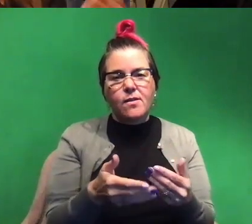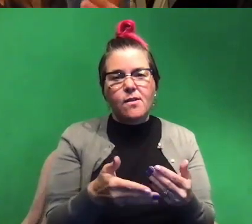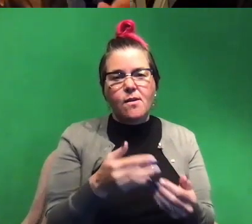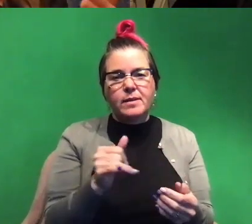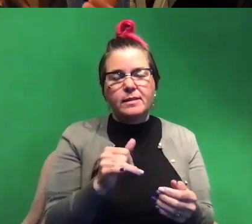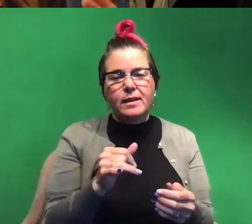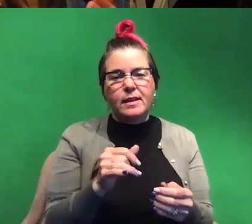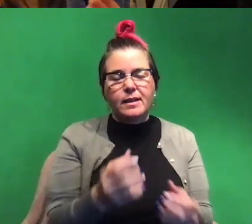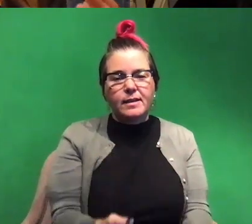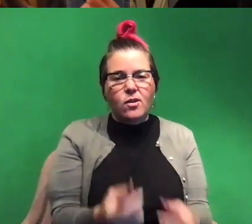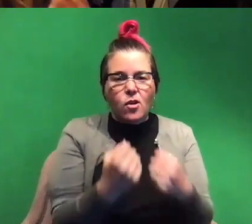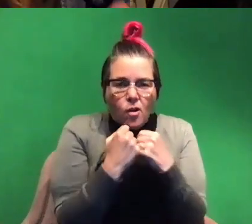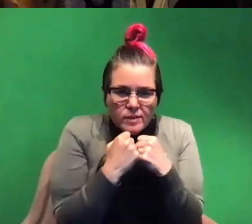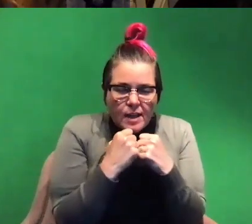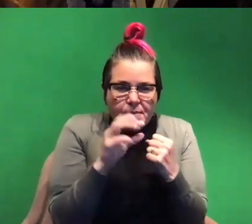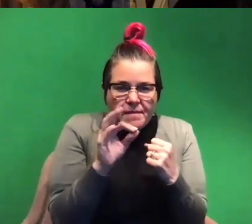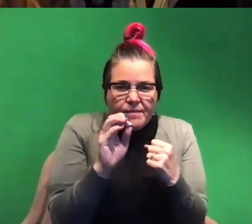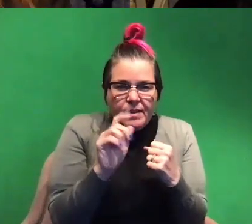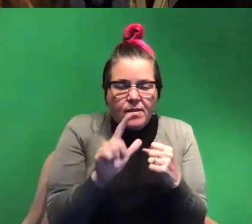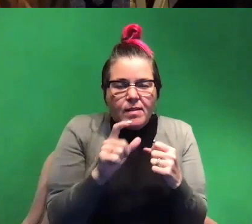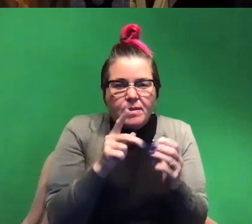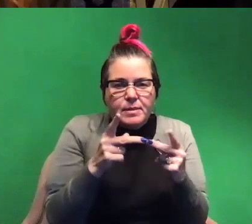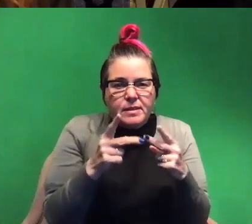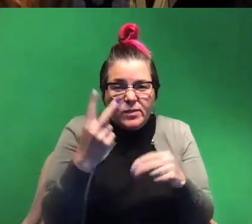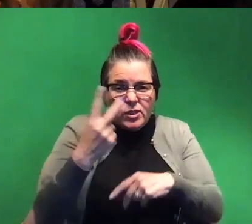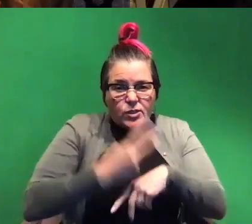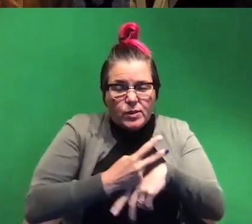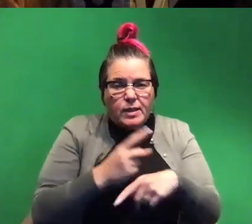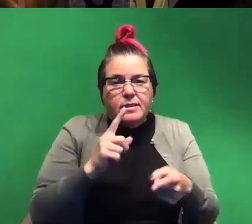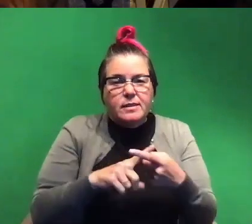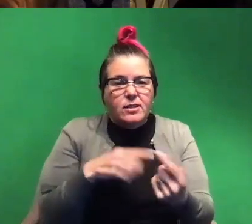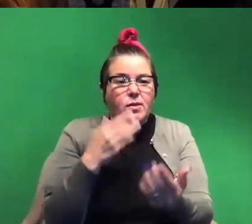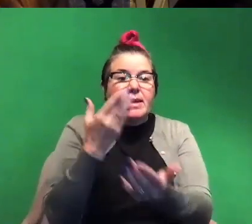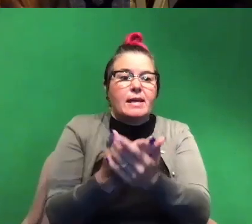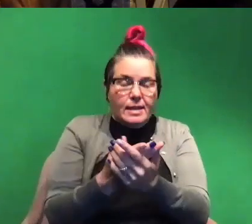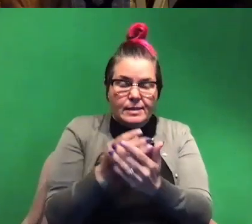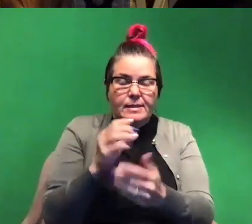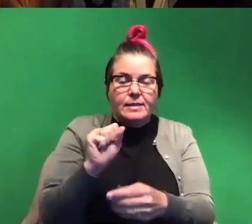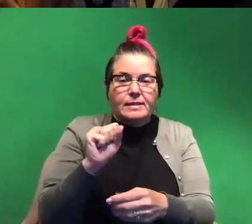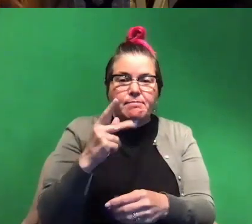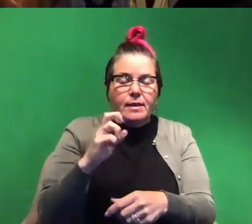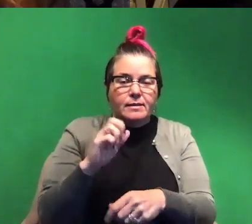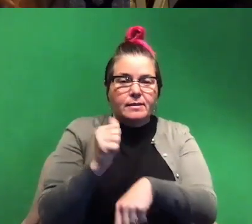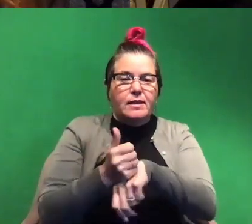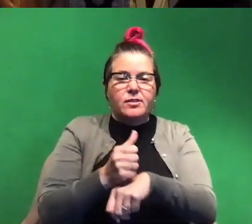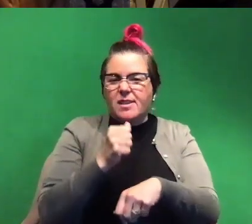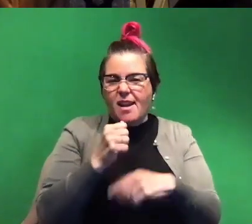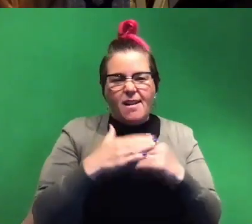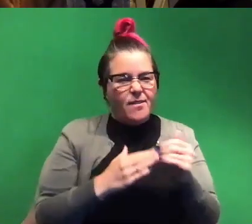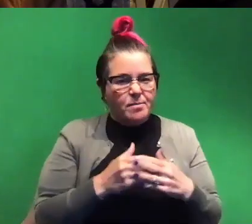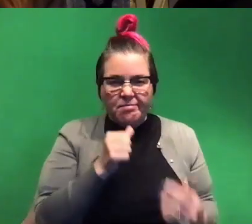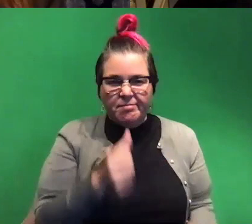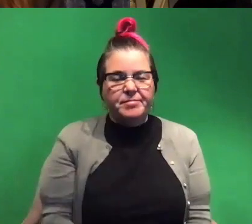a fetal position curled up, and it's like that for 2 days until you get to the space station. It is not the most comfortable of